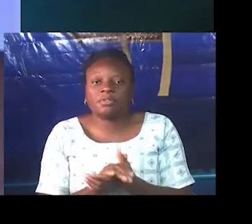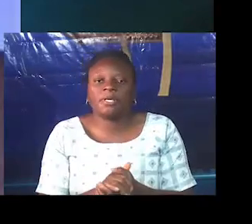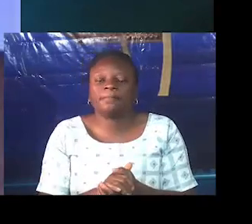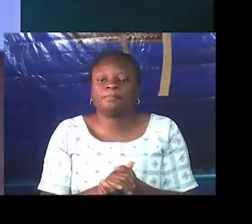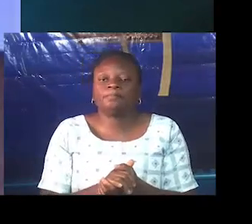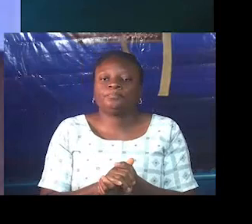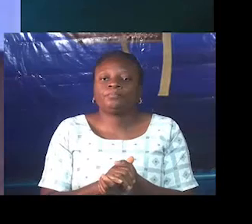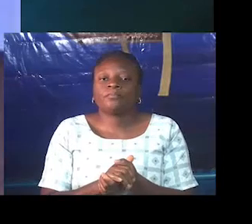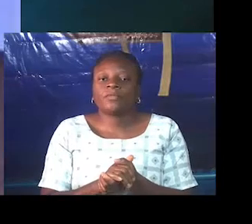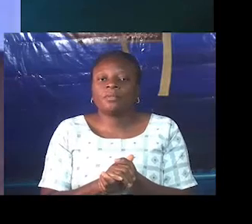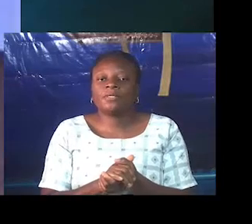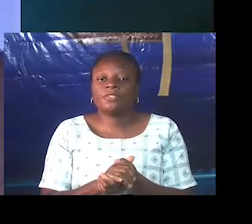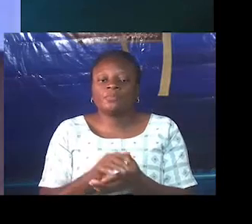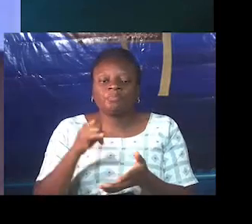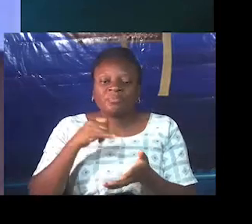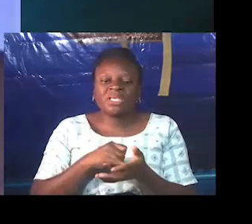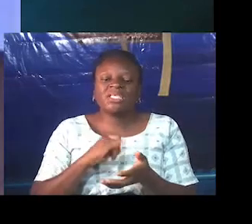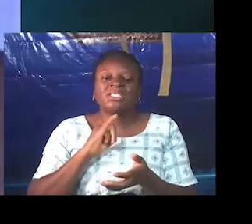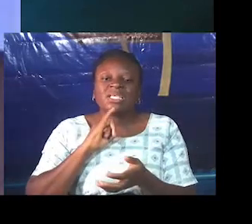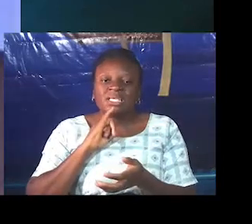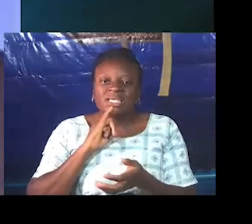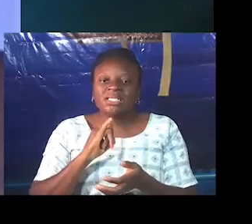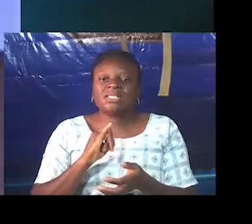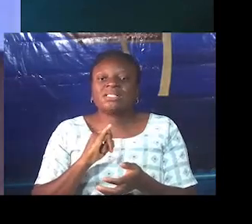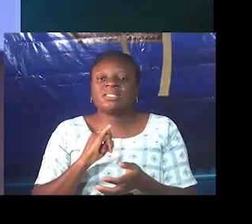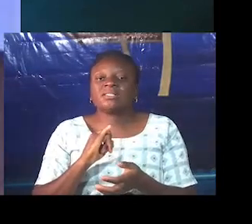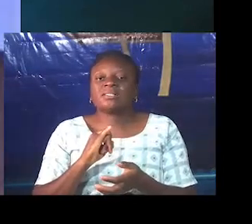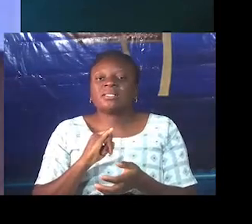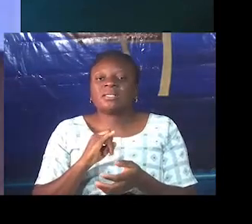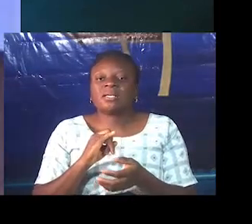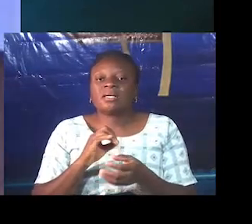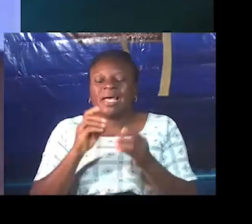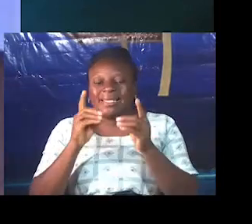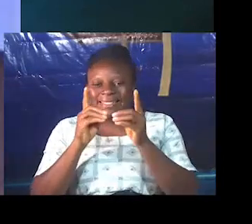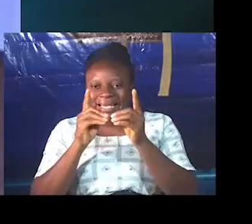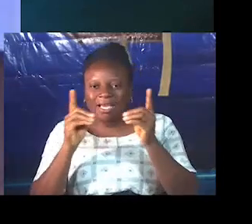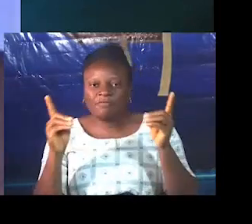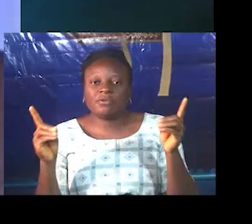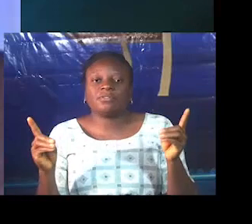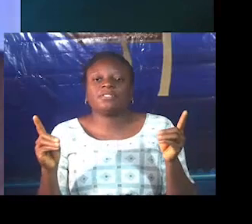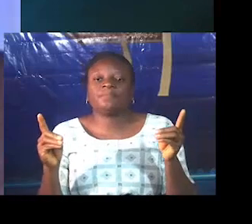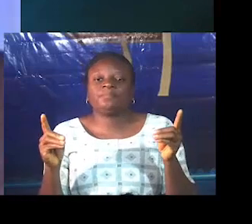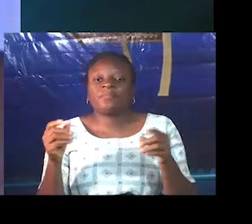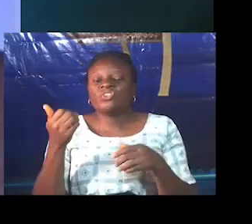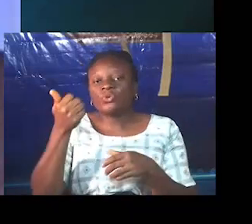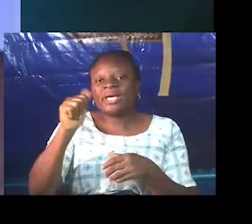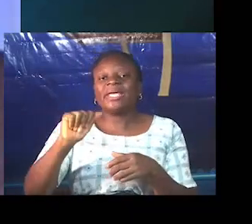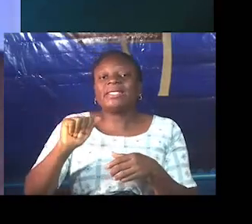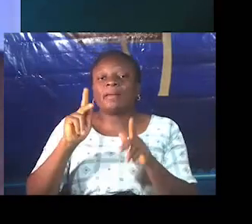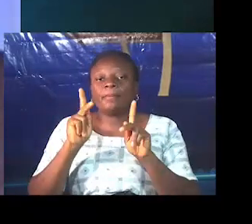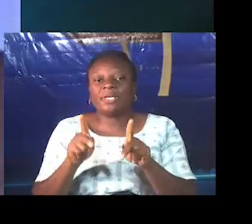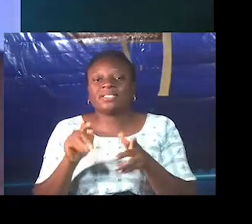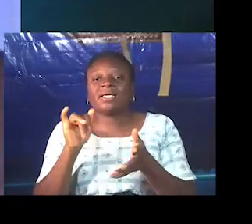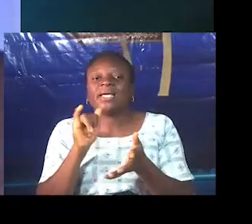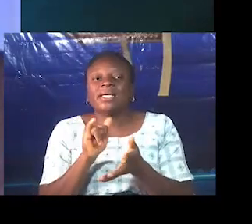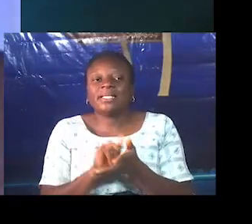adultery. That's what you find in the book of Matthew chapter 19. Maybe you need to check it. I'm dealing with those that